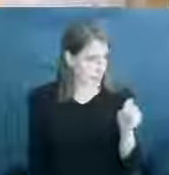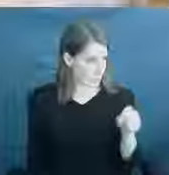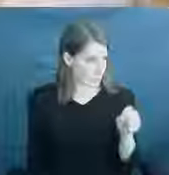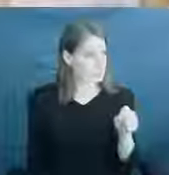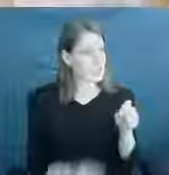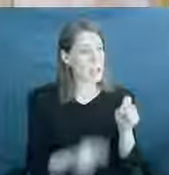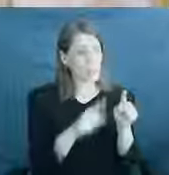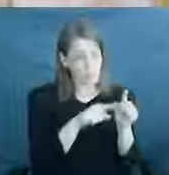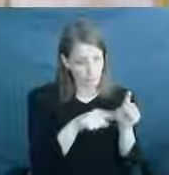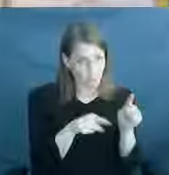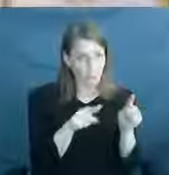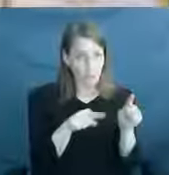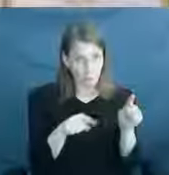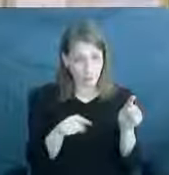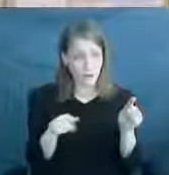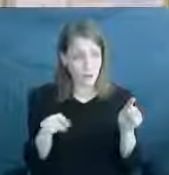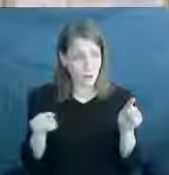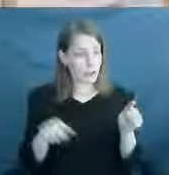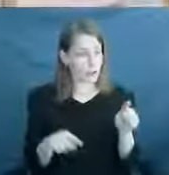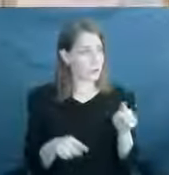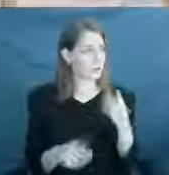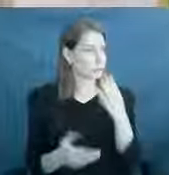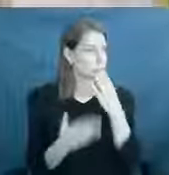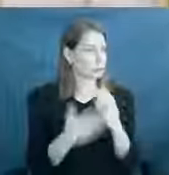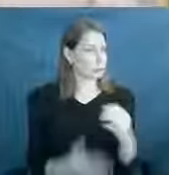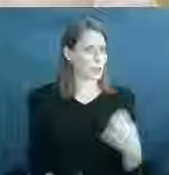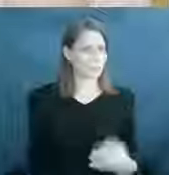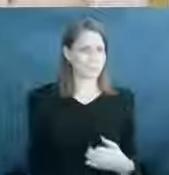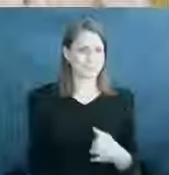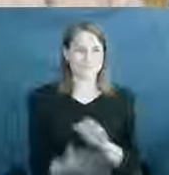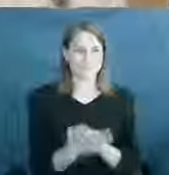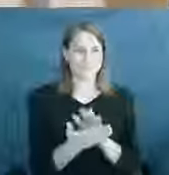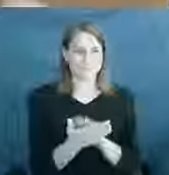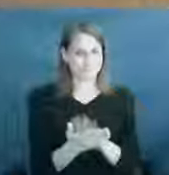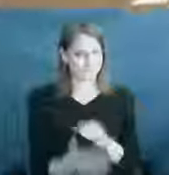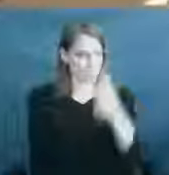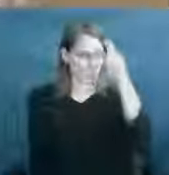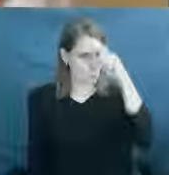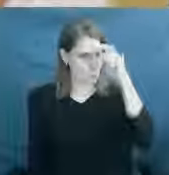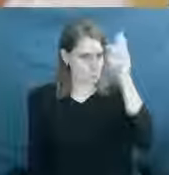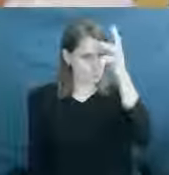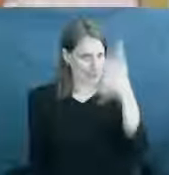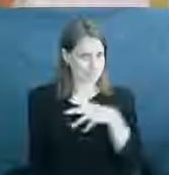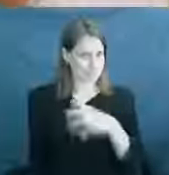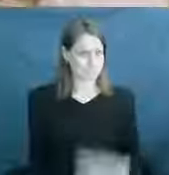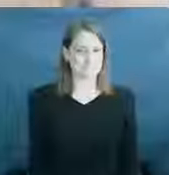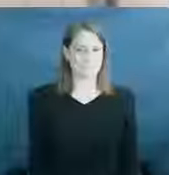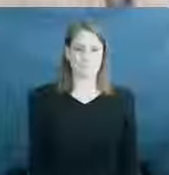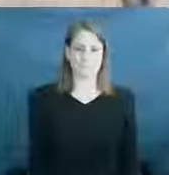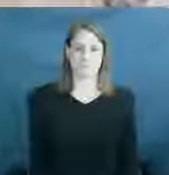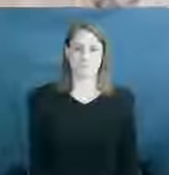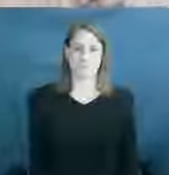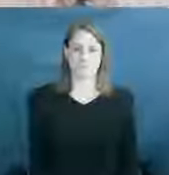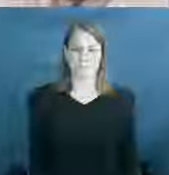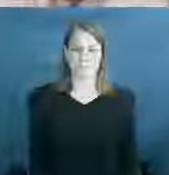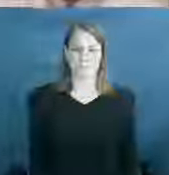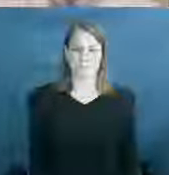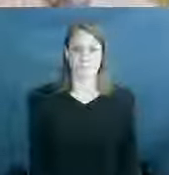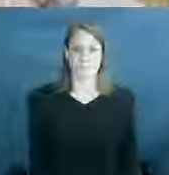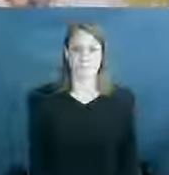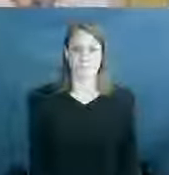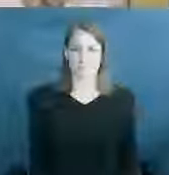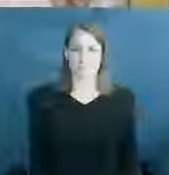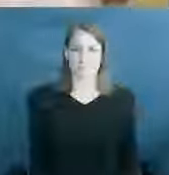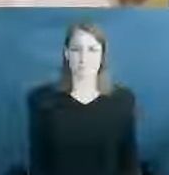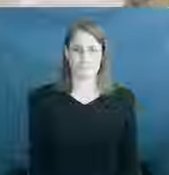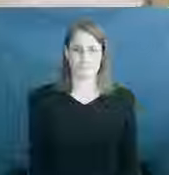time. Yeah? So if I go deeper on each one. Yeah, and then we haven't got as much to file at the end. Yeah. Aha!